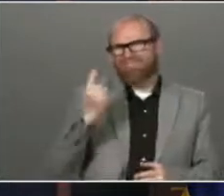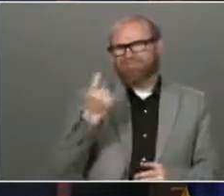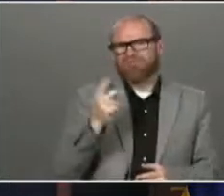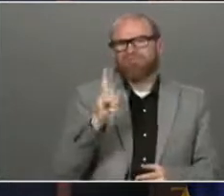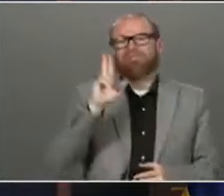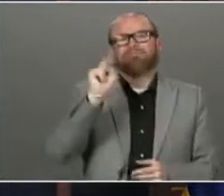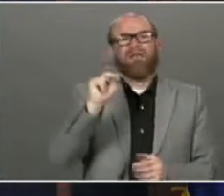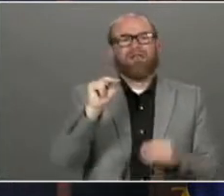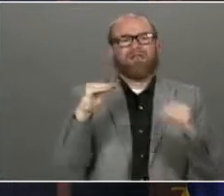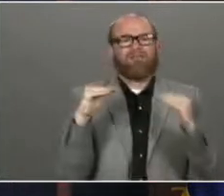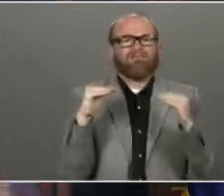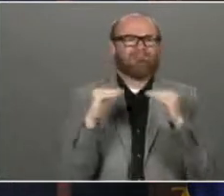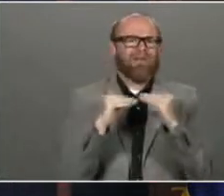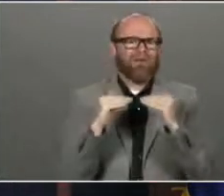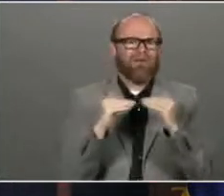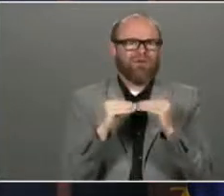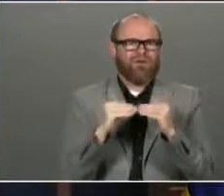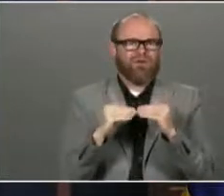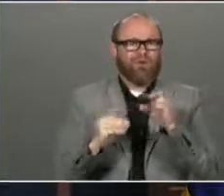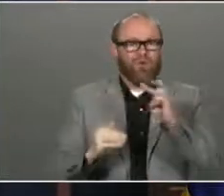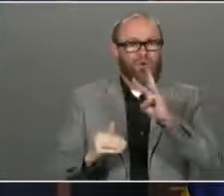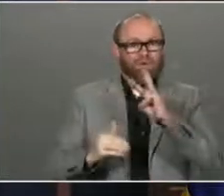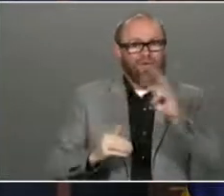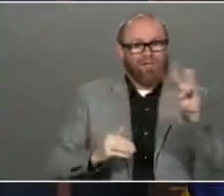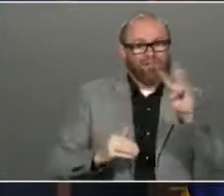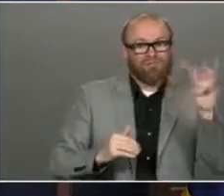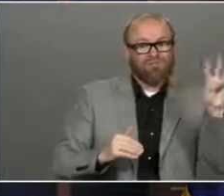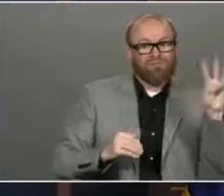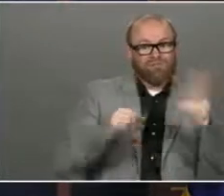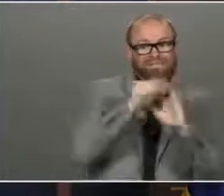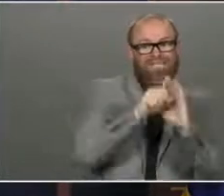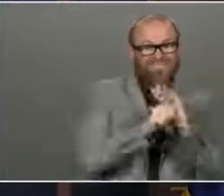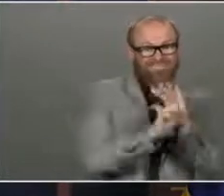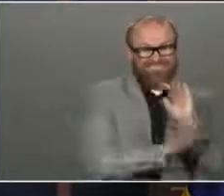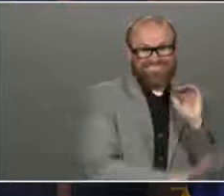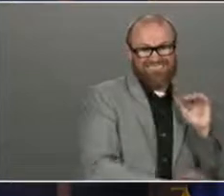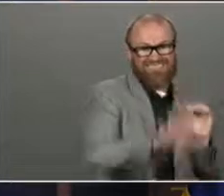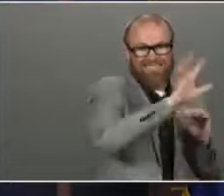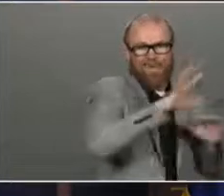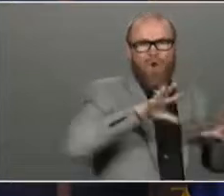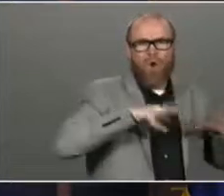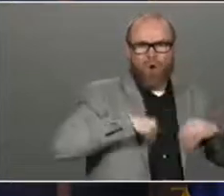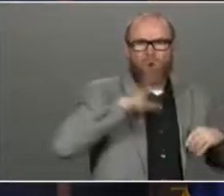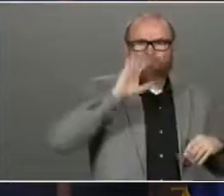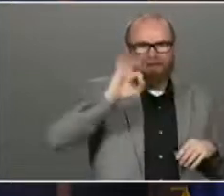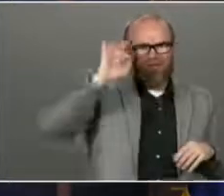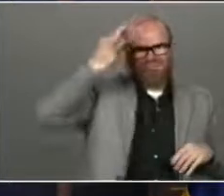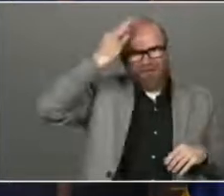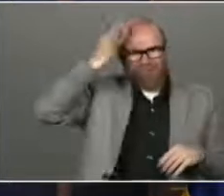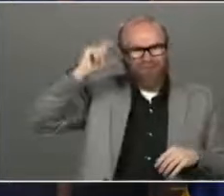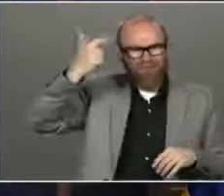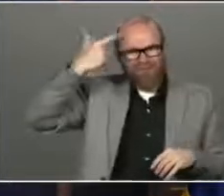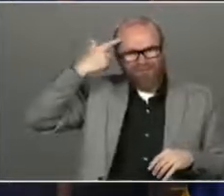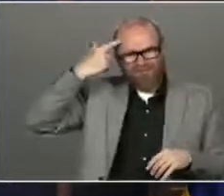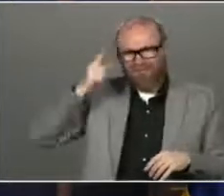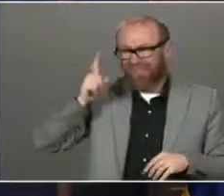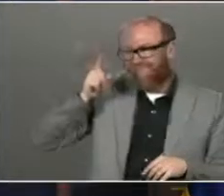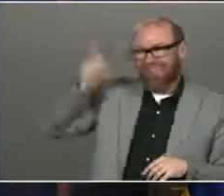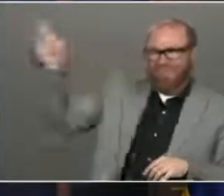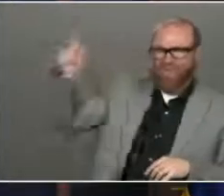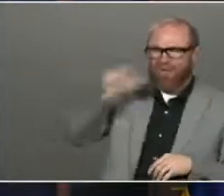unfair that Western states, so much of Western states, are owned by the federal government, where they don't have to worry about